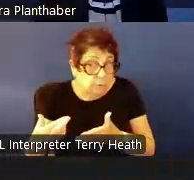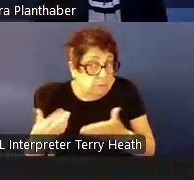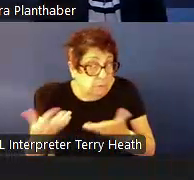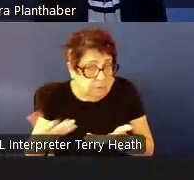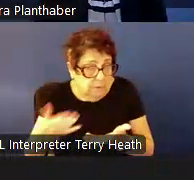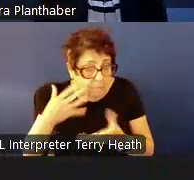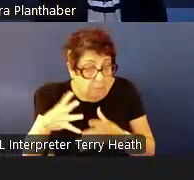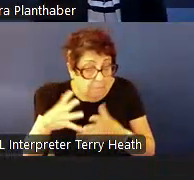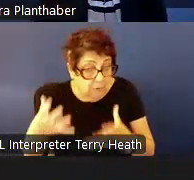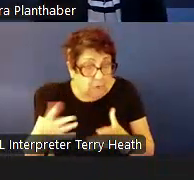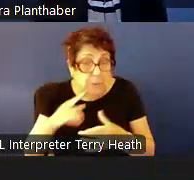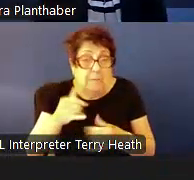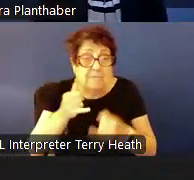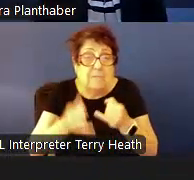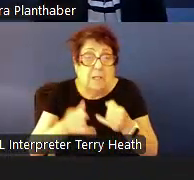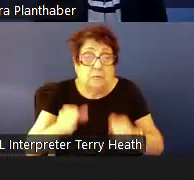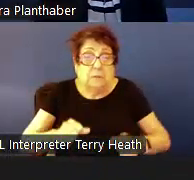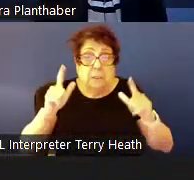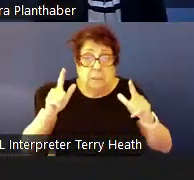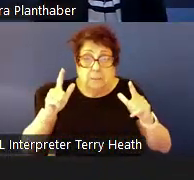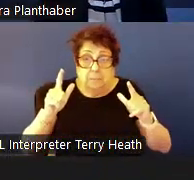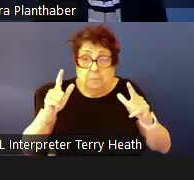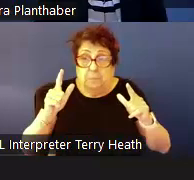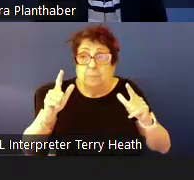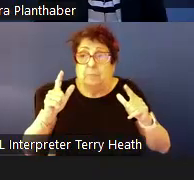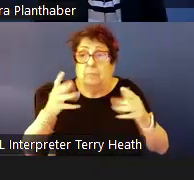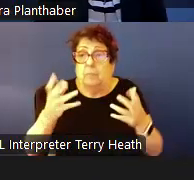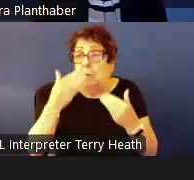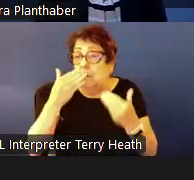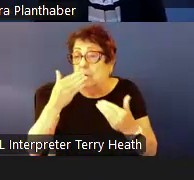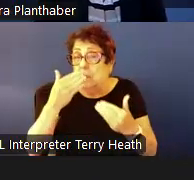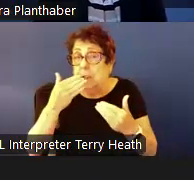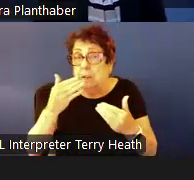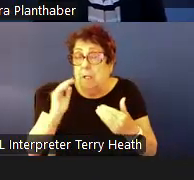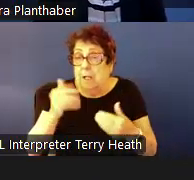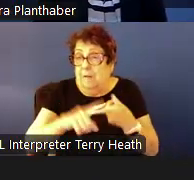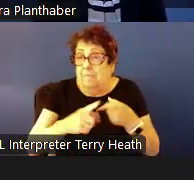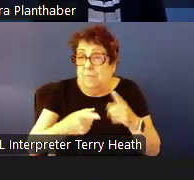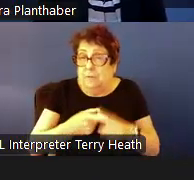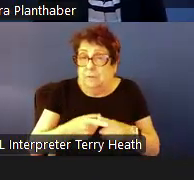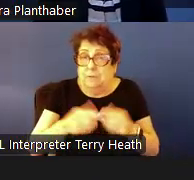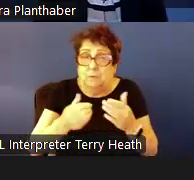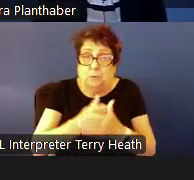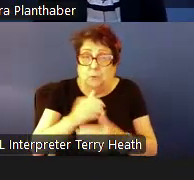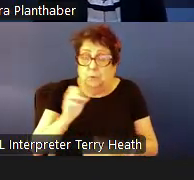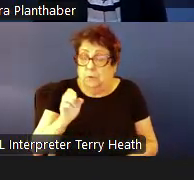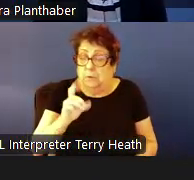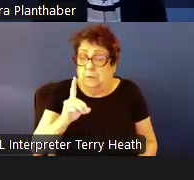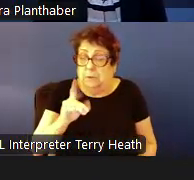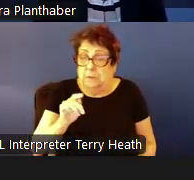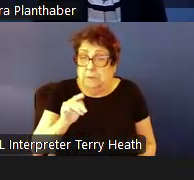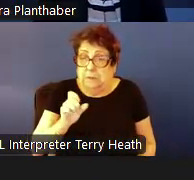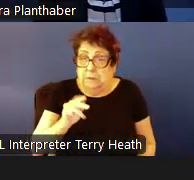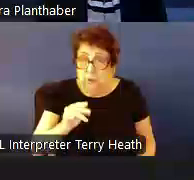slide. I want to thank our friends at New Editions and US Aging who helped with